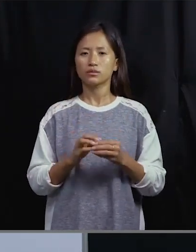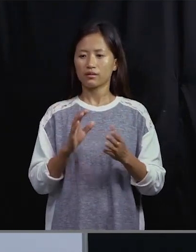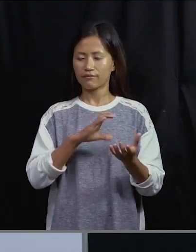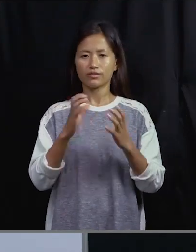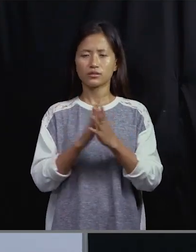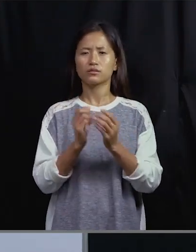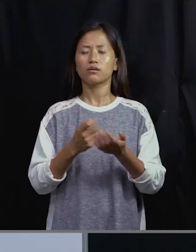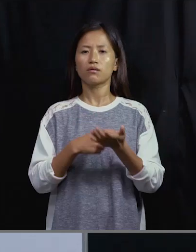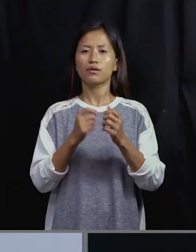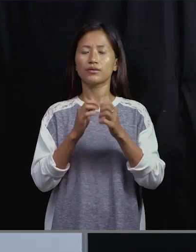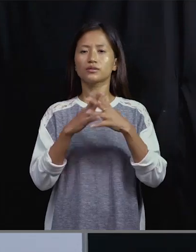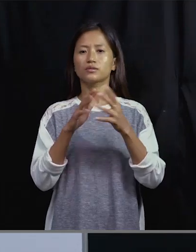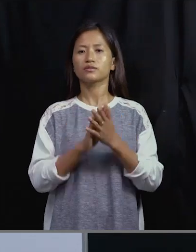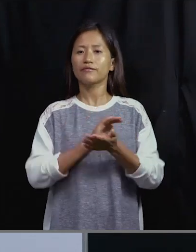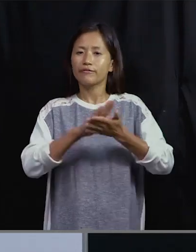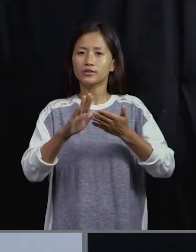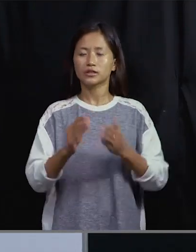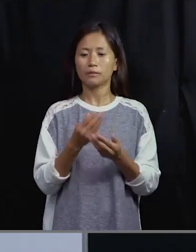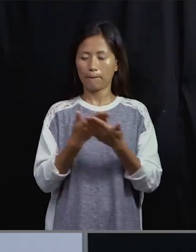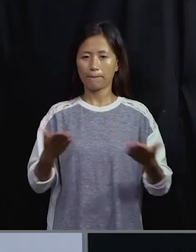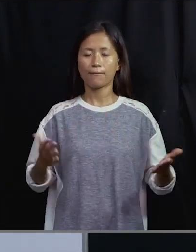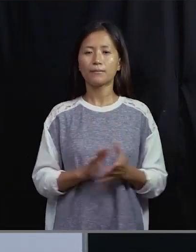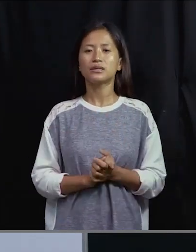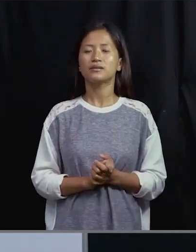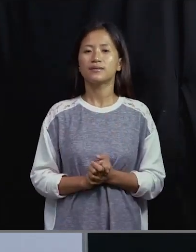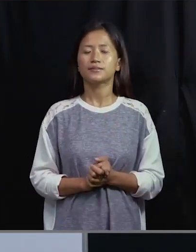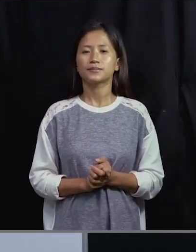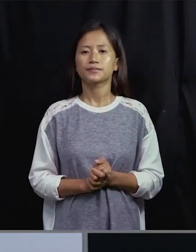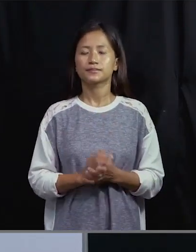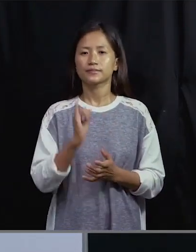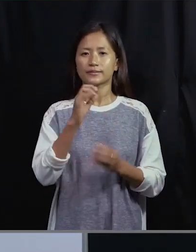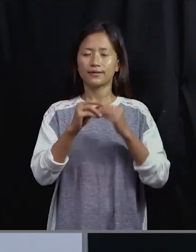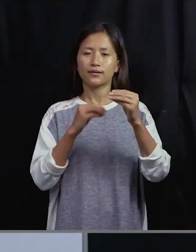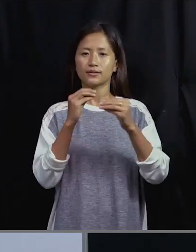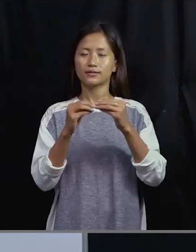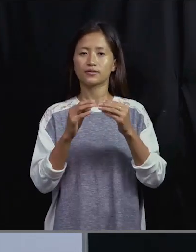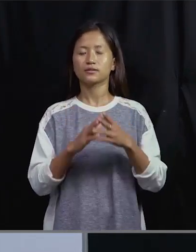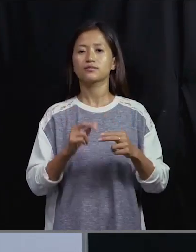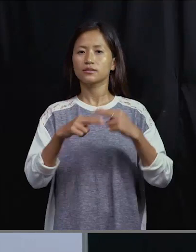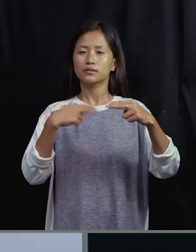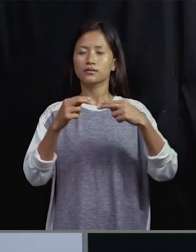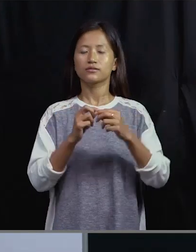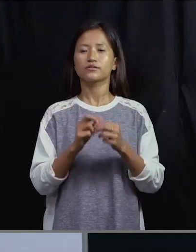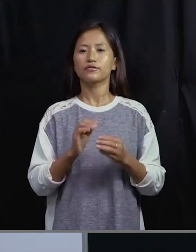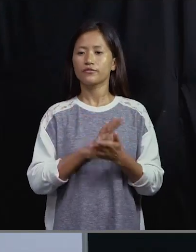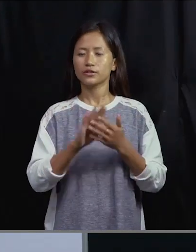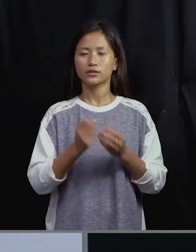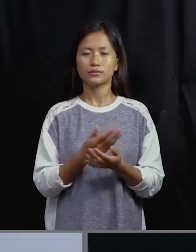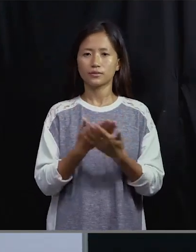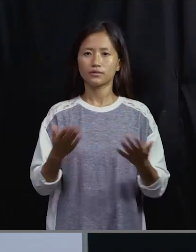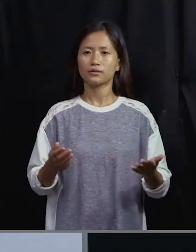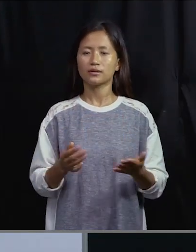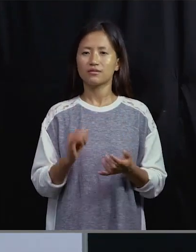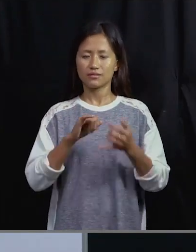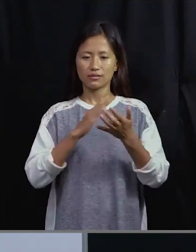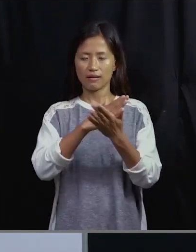raw material into a finished product, okay. Industry means converting raw material into a finished product or